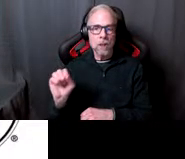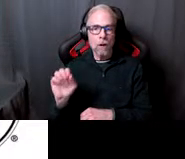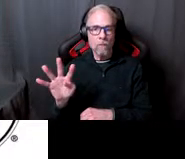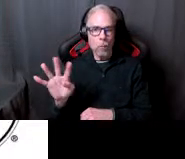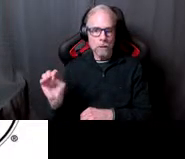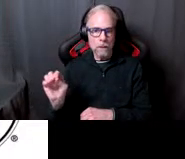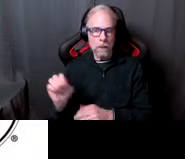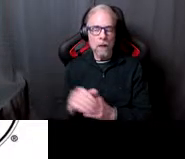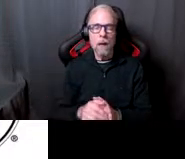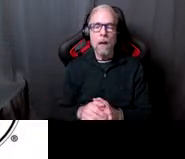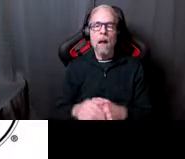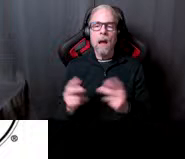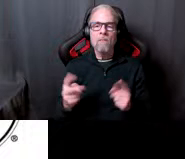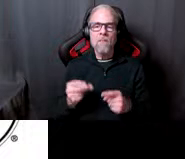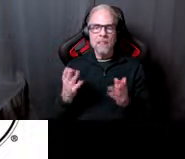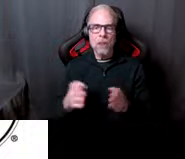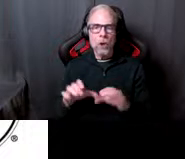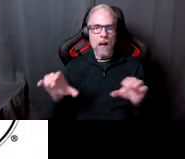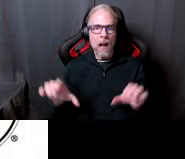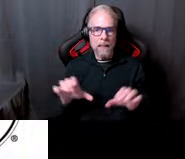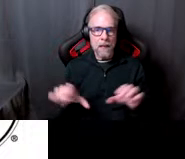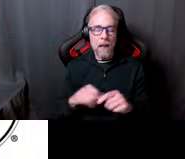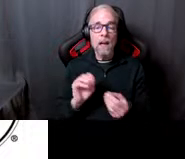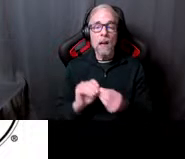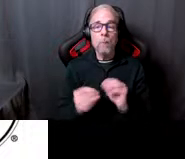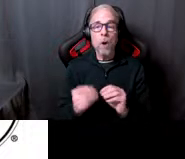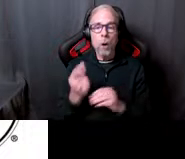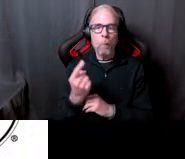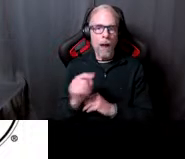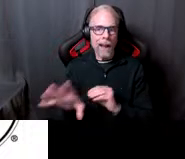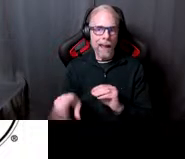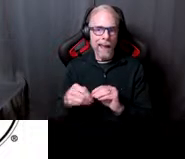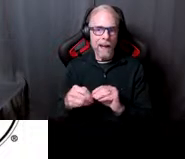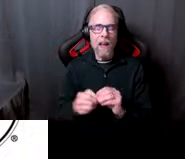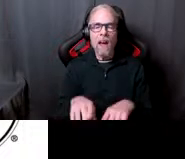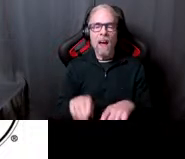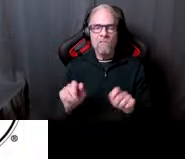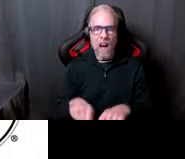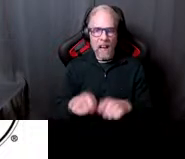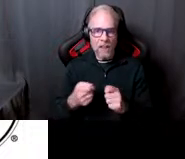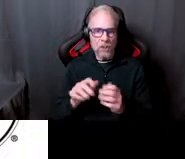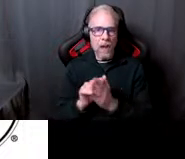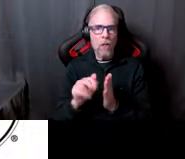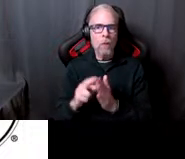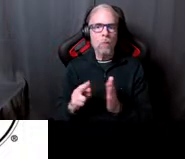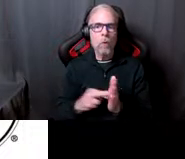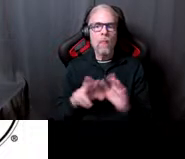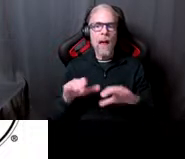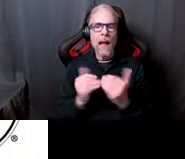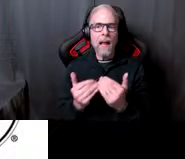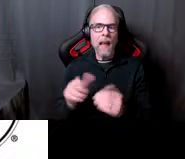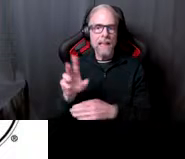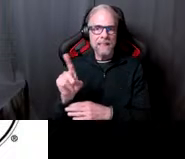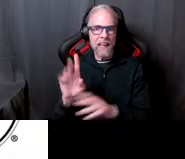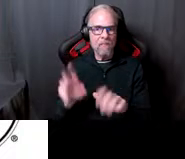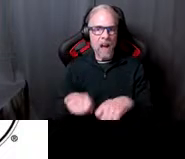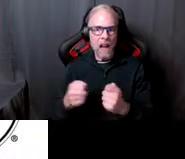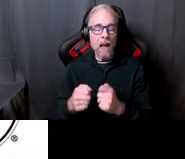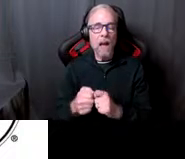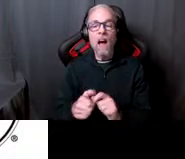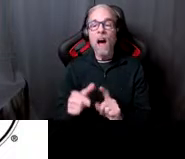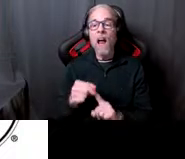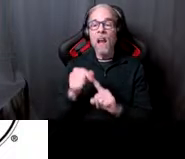736.010.0040, visitor conduct. Number 1 is added. Violations to this rule are a Class D violation unless